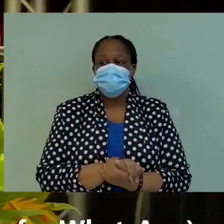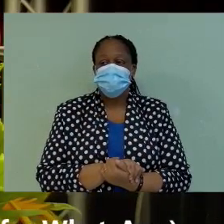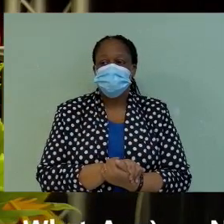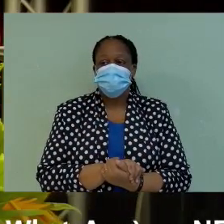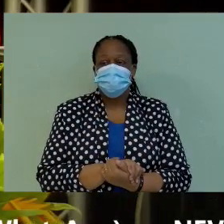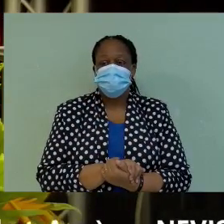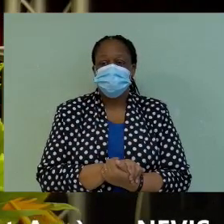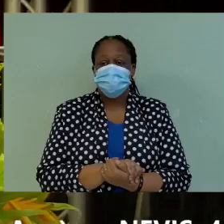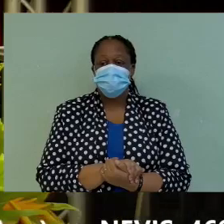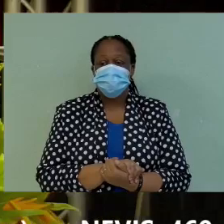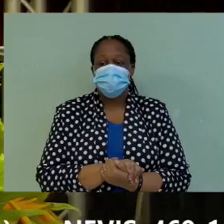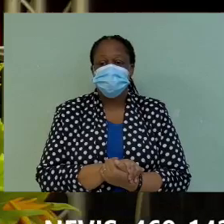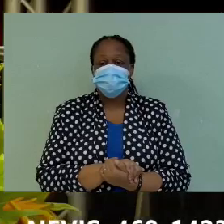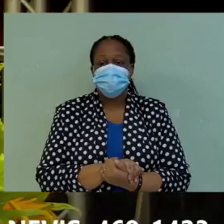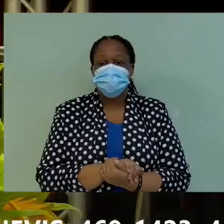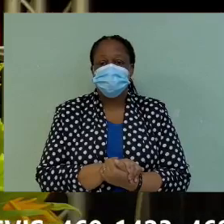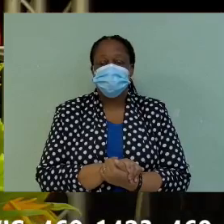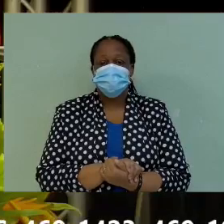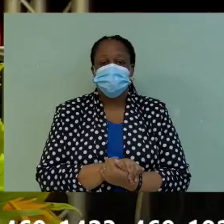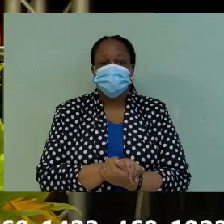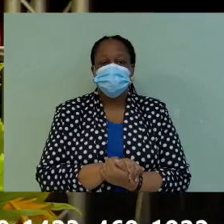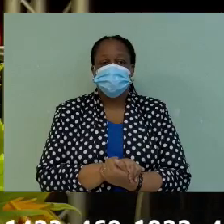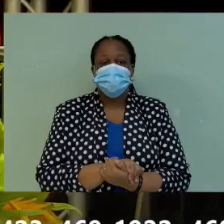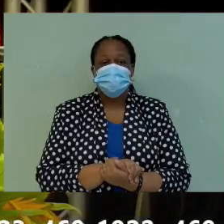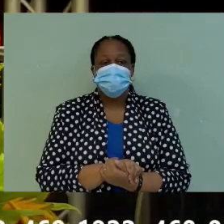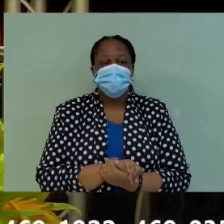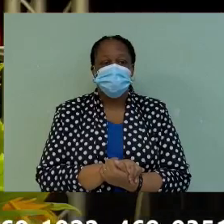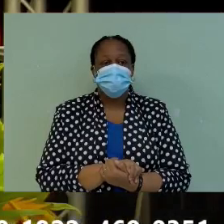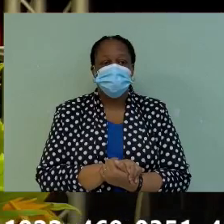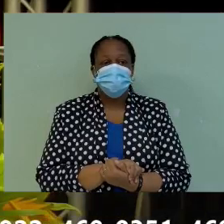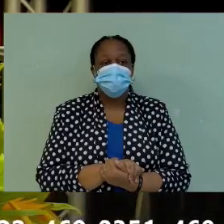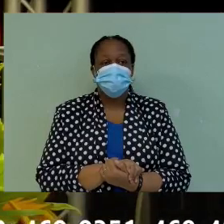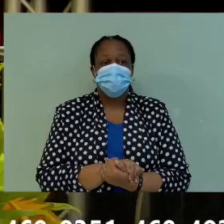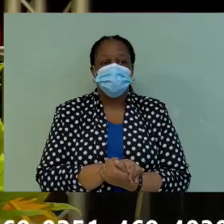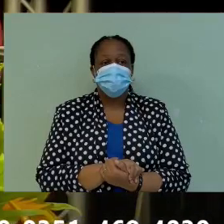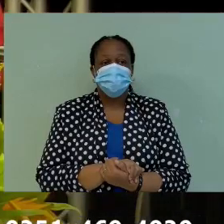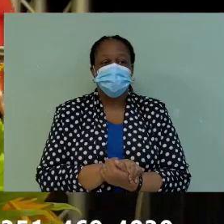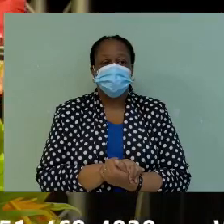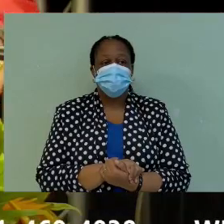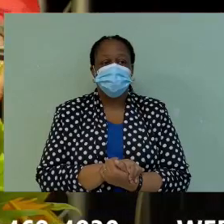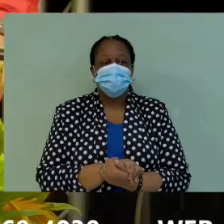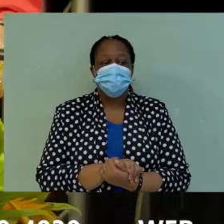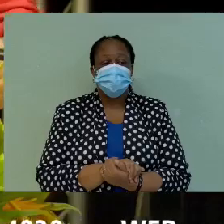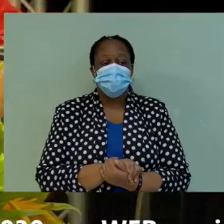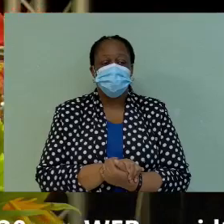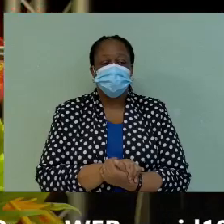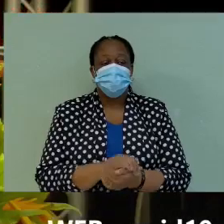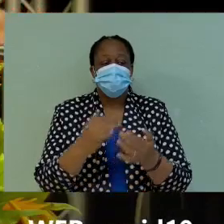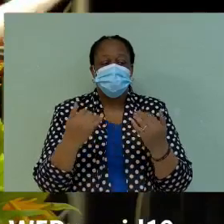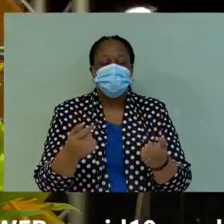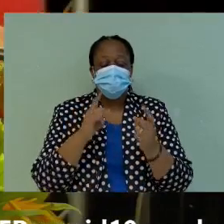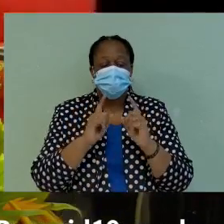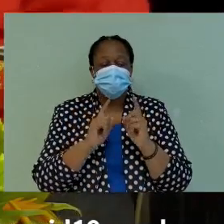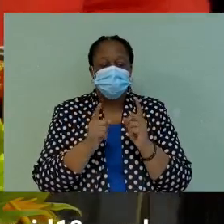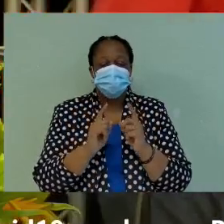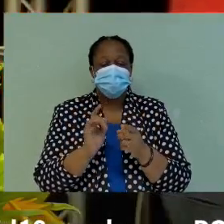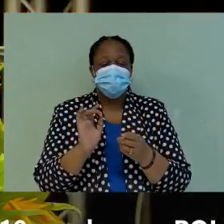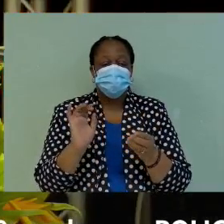Our Early Index Cases, Ending Stigma and Discrimination. Dr. Wilkinson.